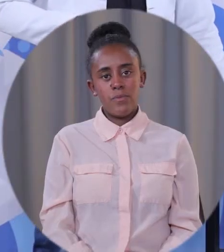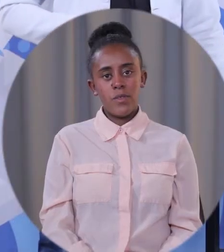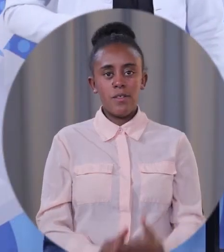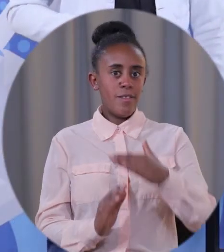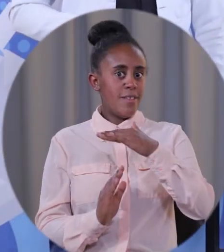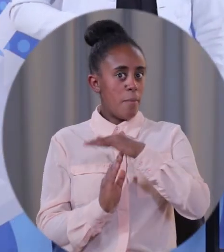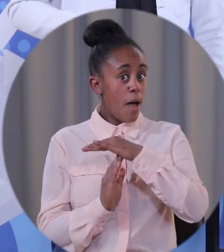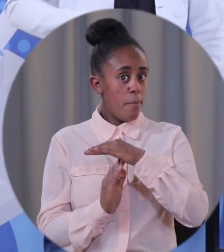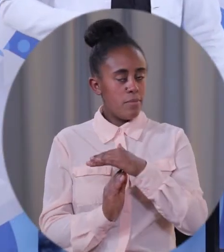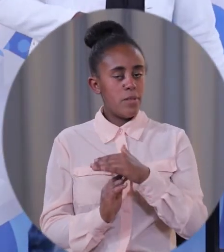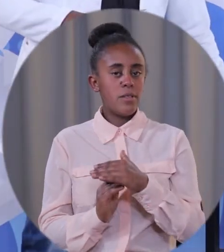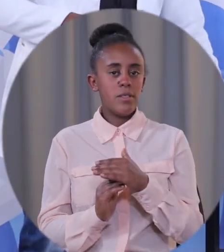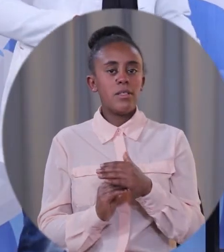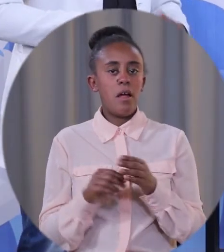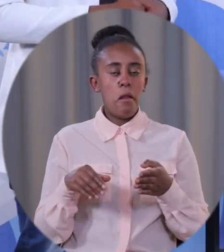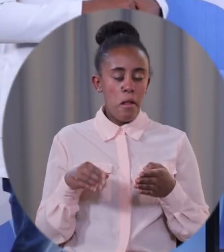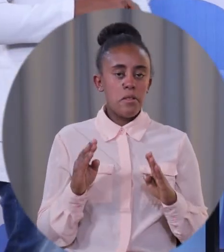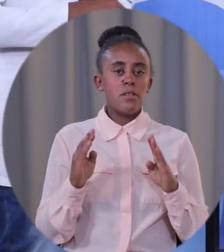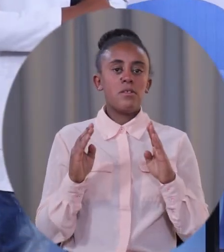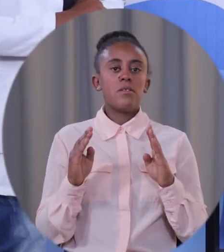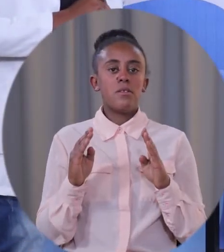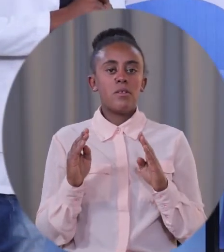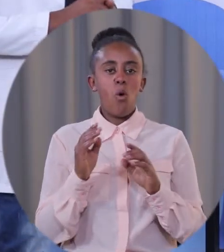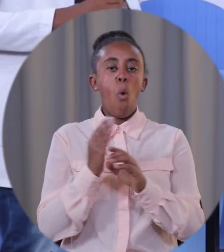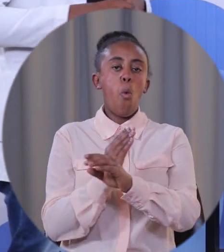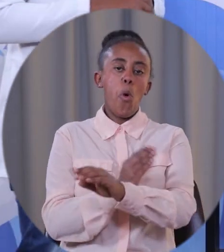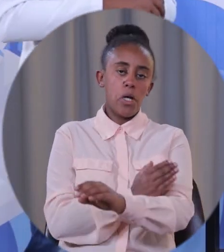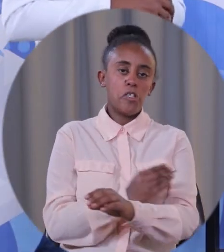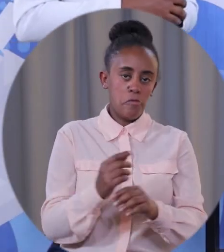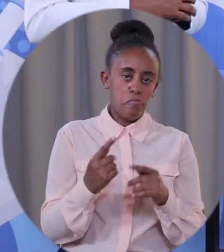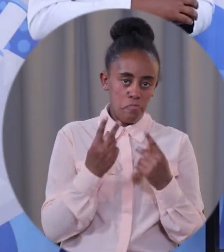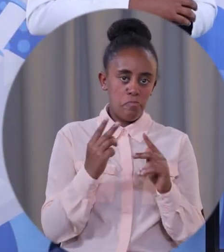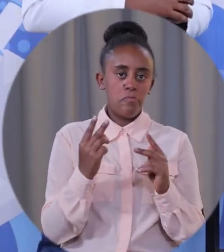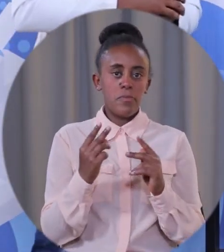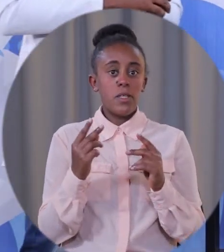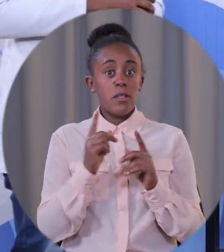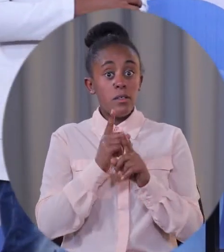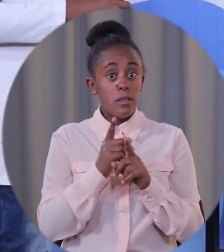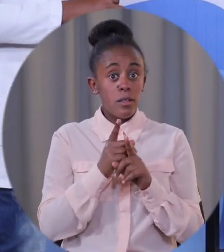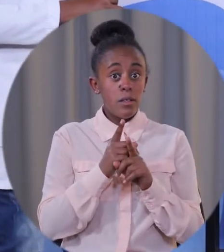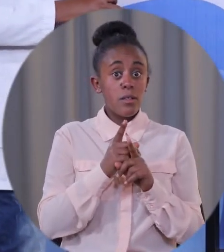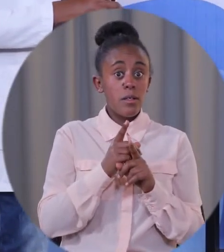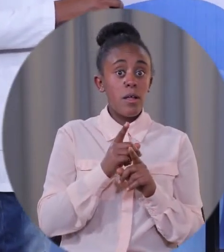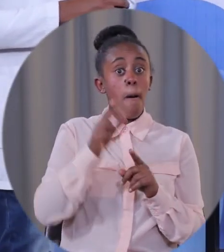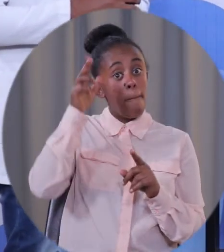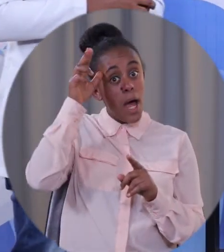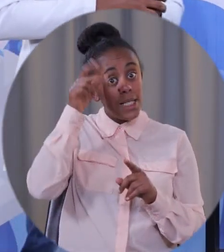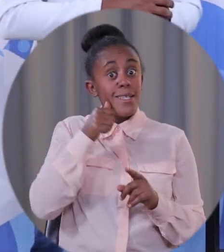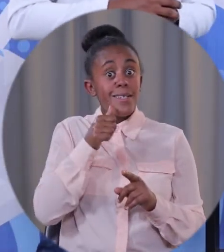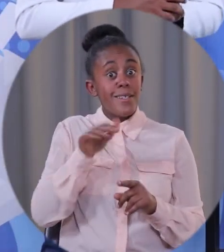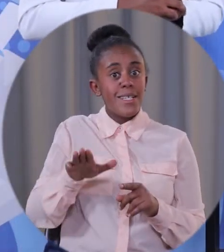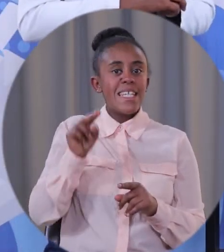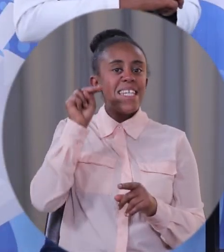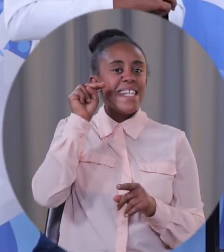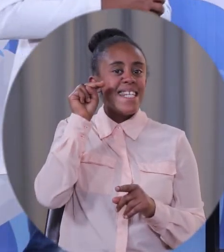Time is up. Let's go to the correction. If you answer, my brother's daughter is